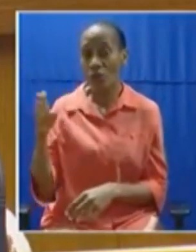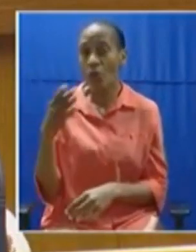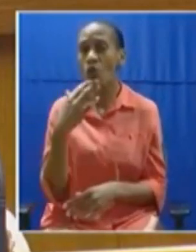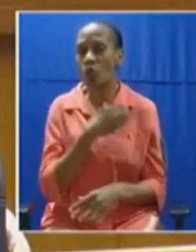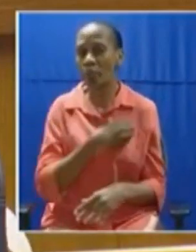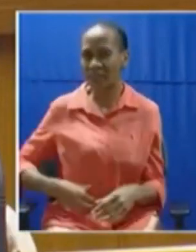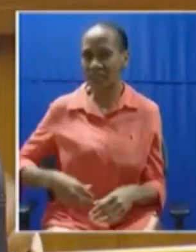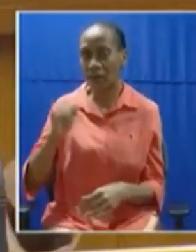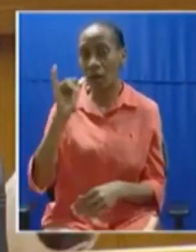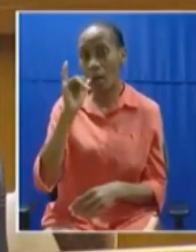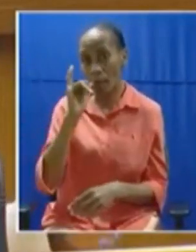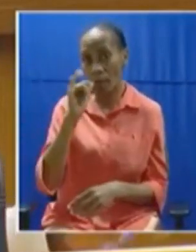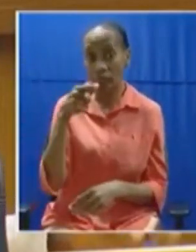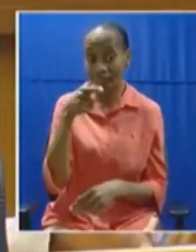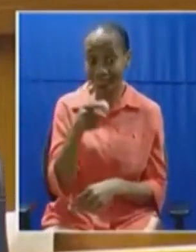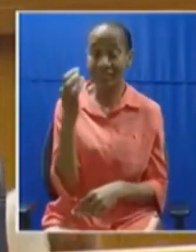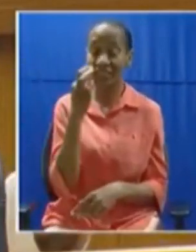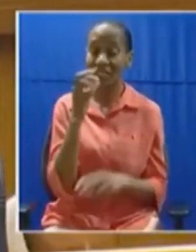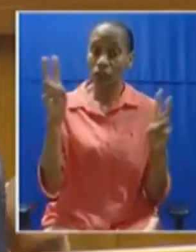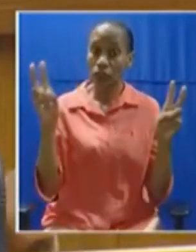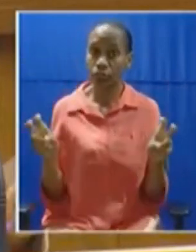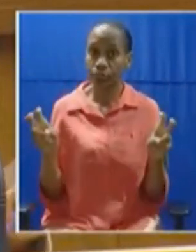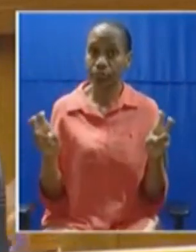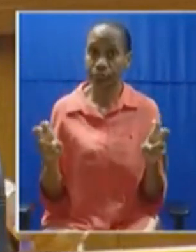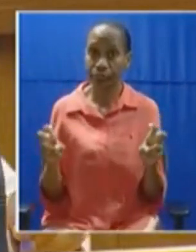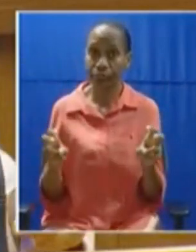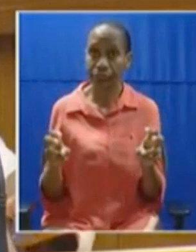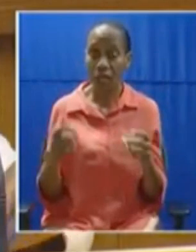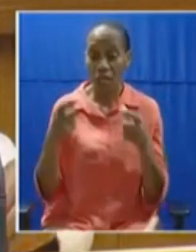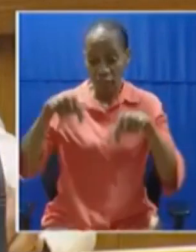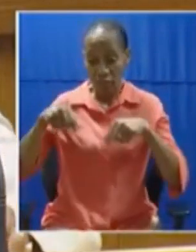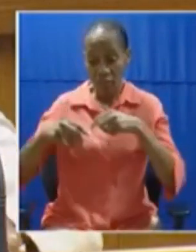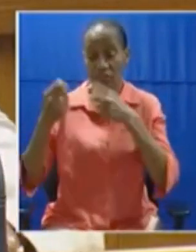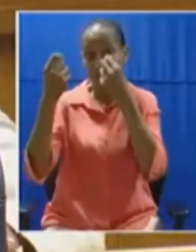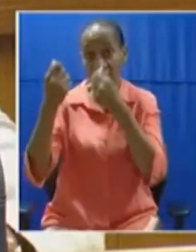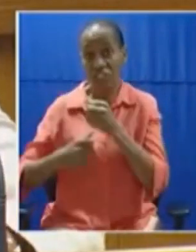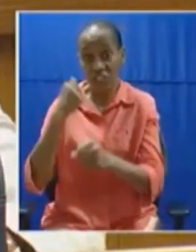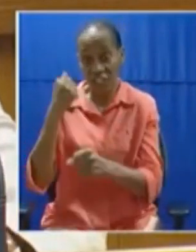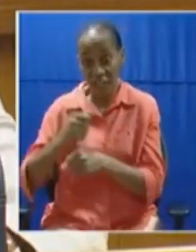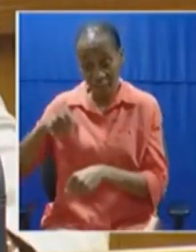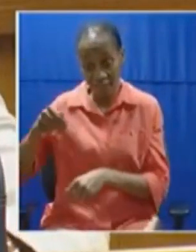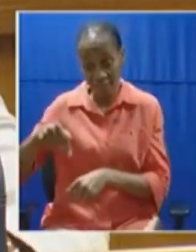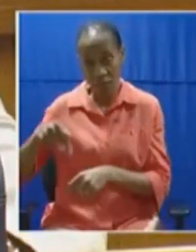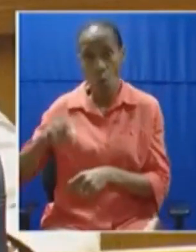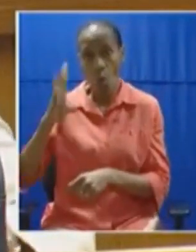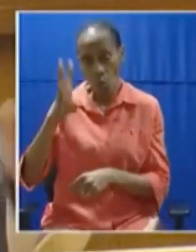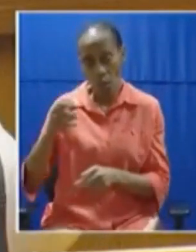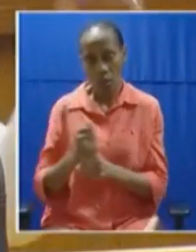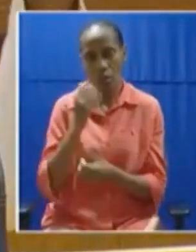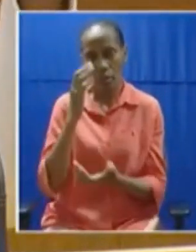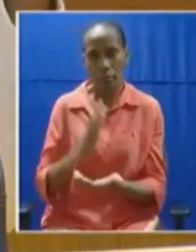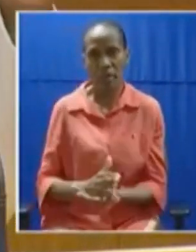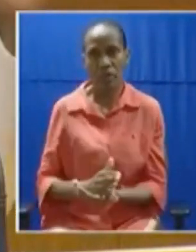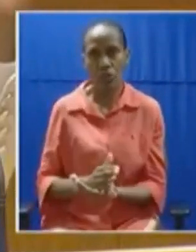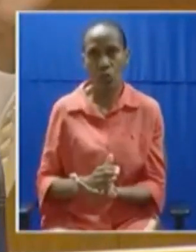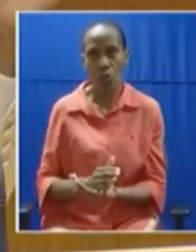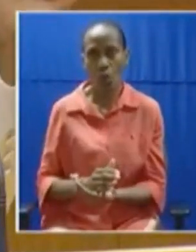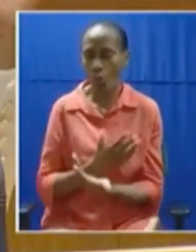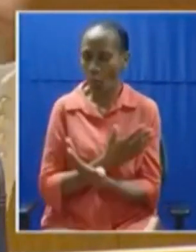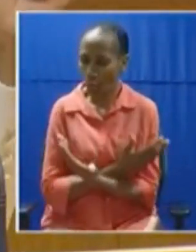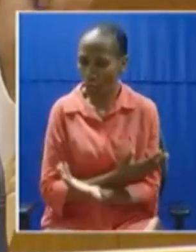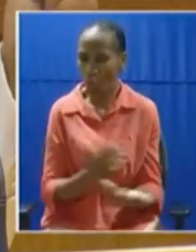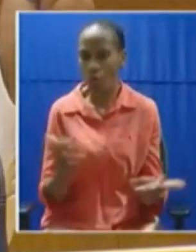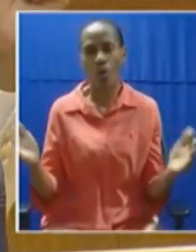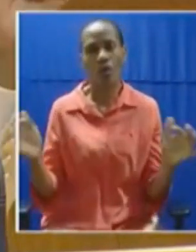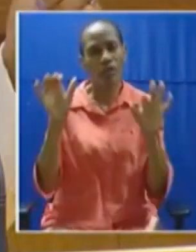who said, open quote, "By the end of this financial year, we shall ensure that there is no learner